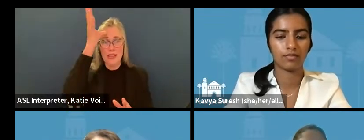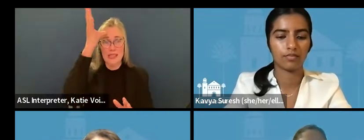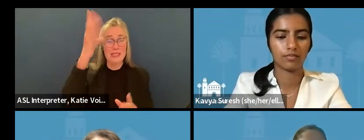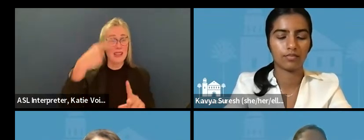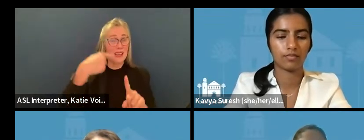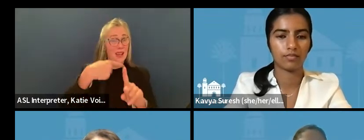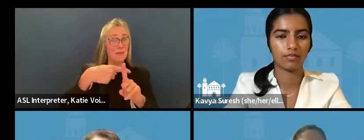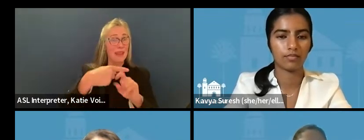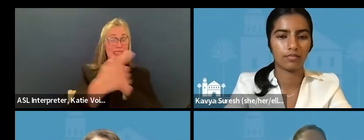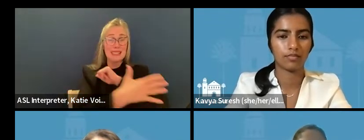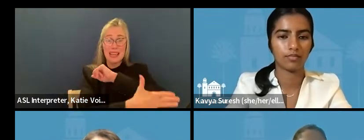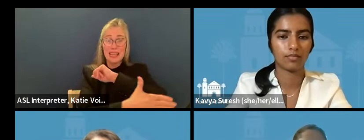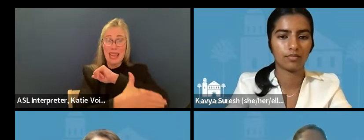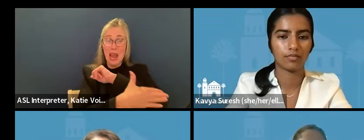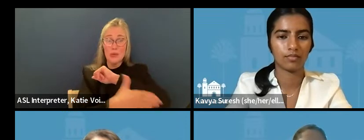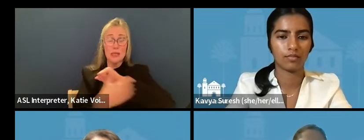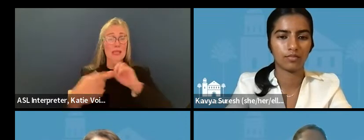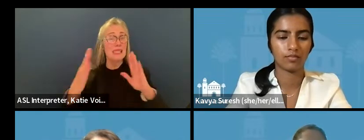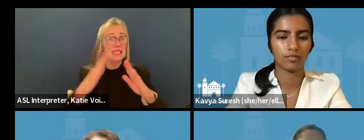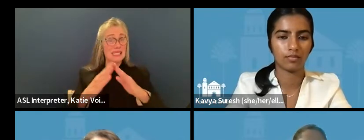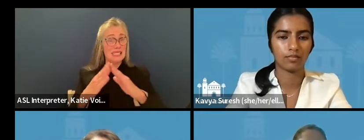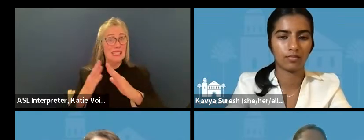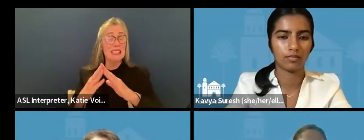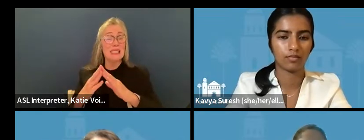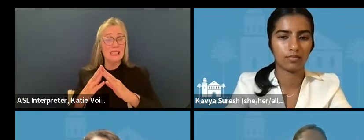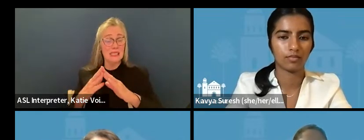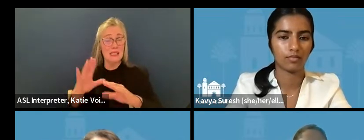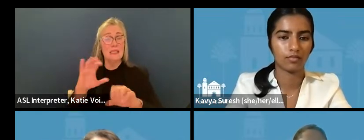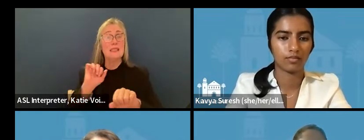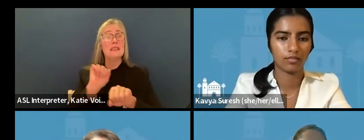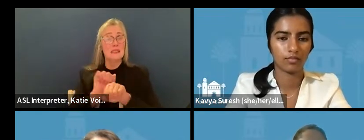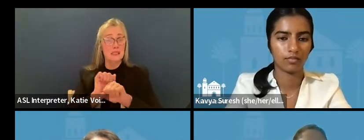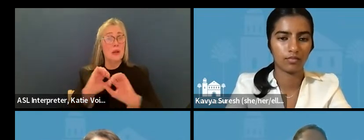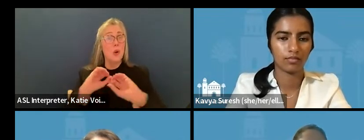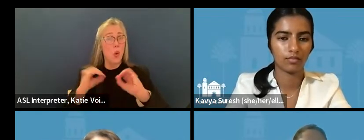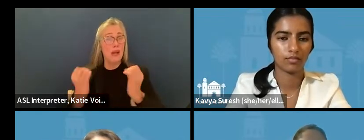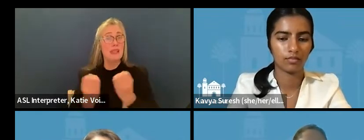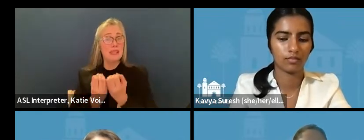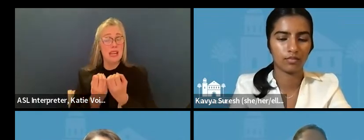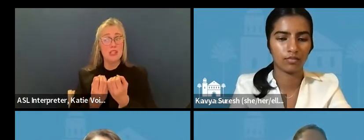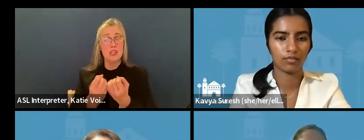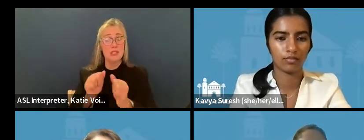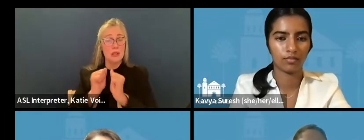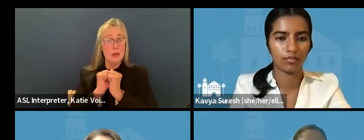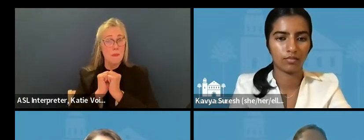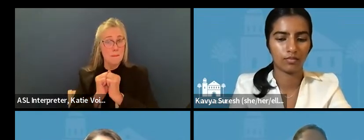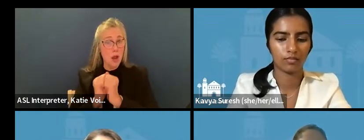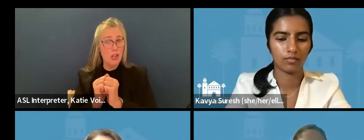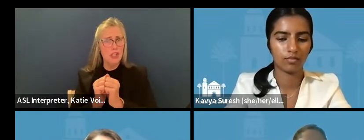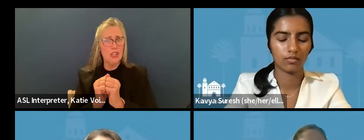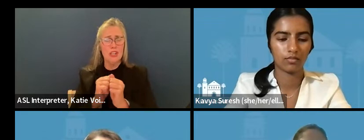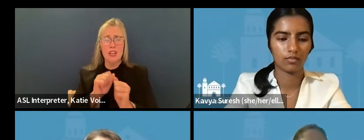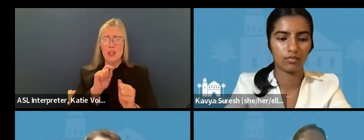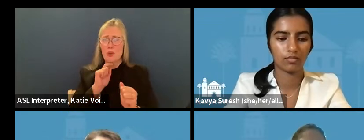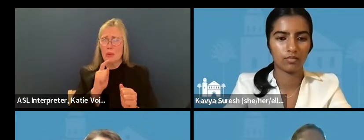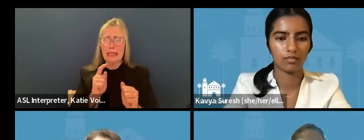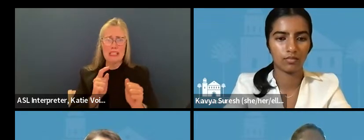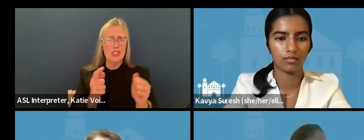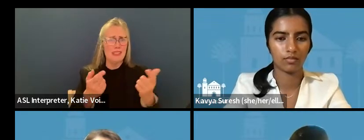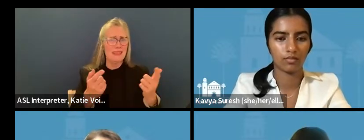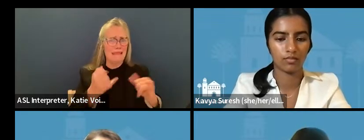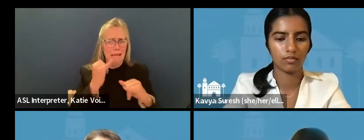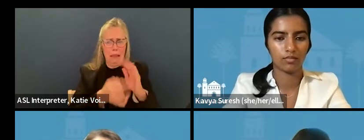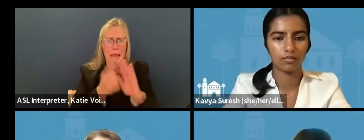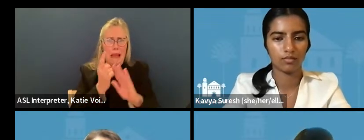and city partners. And it was a lot of touch and go and figuring it out in the moment with the best information we had. And